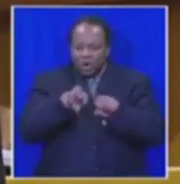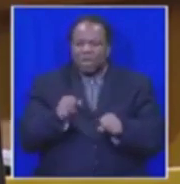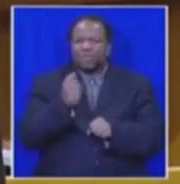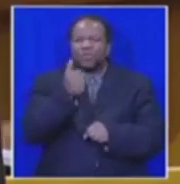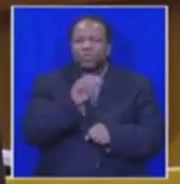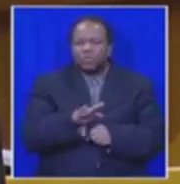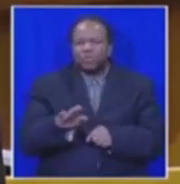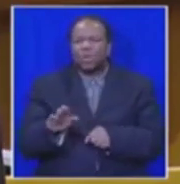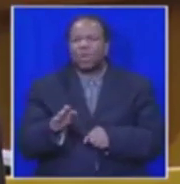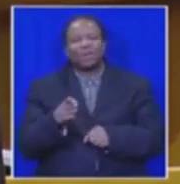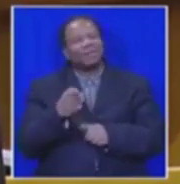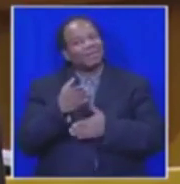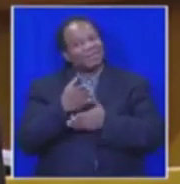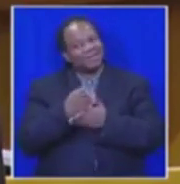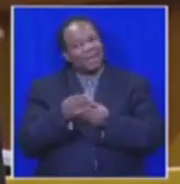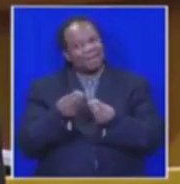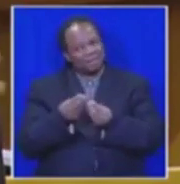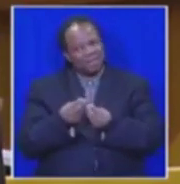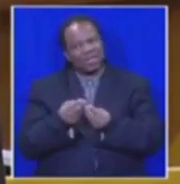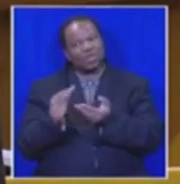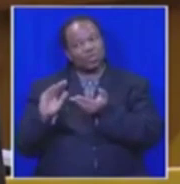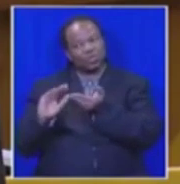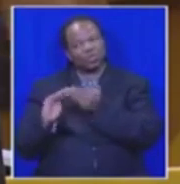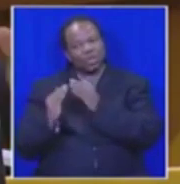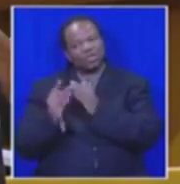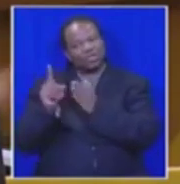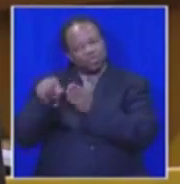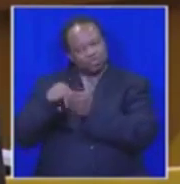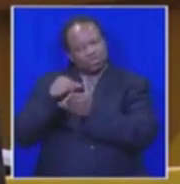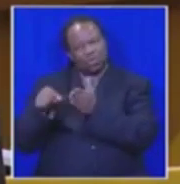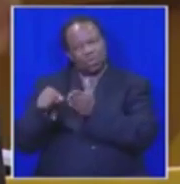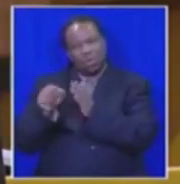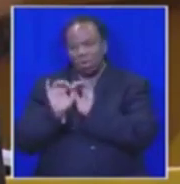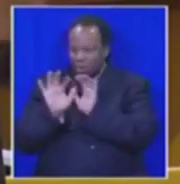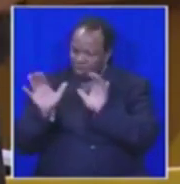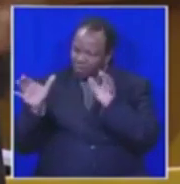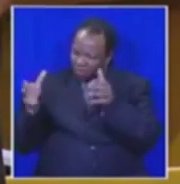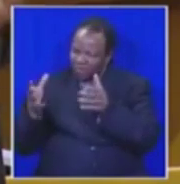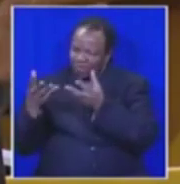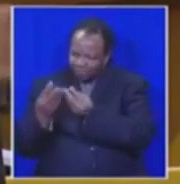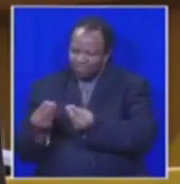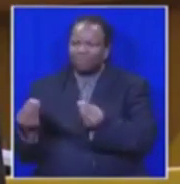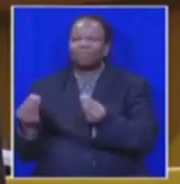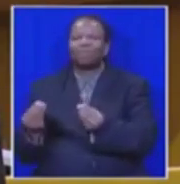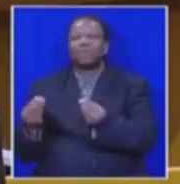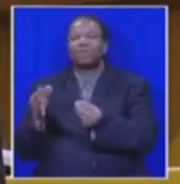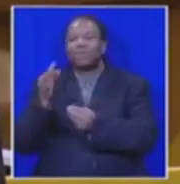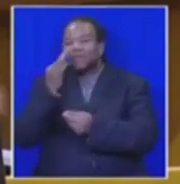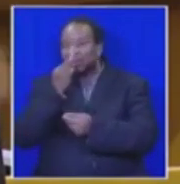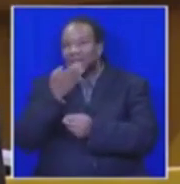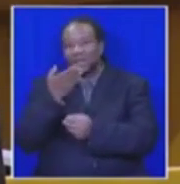something wrong in our society that we need to come together, all of us, and deal with it. That is what we ought to be saying as this